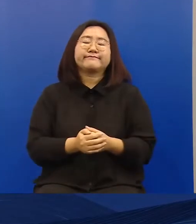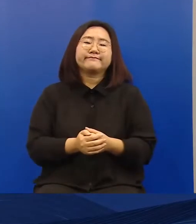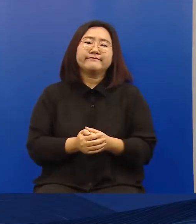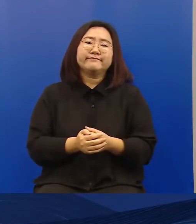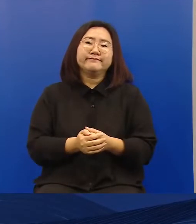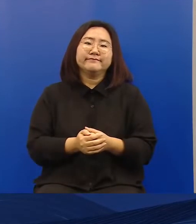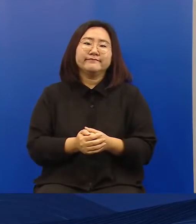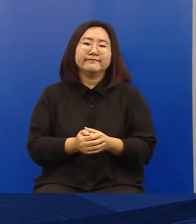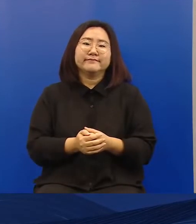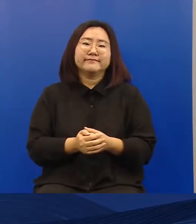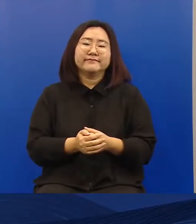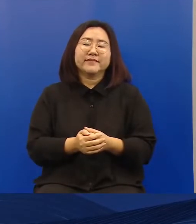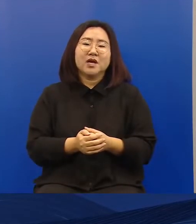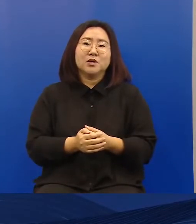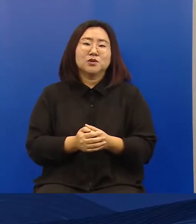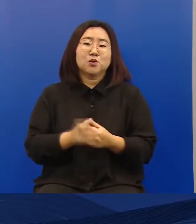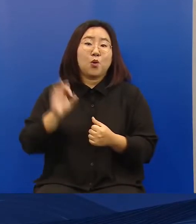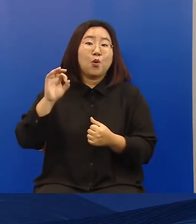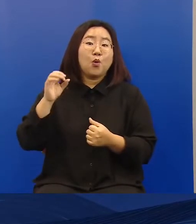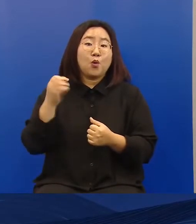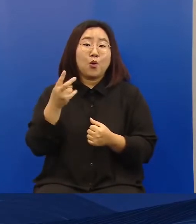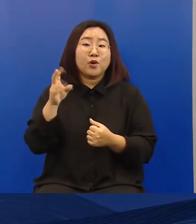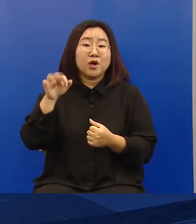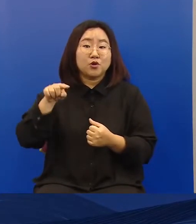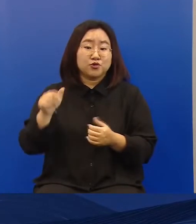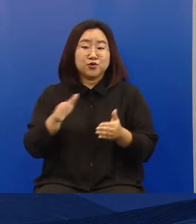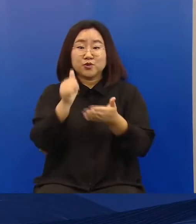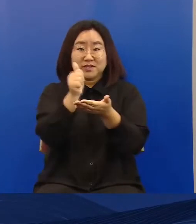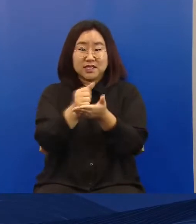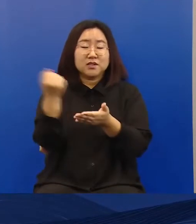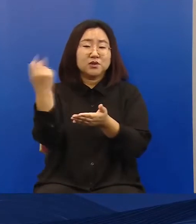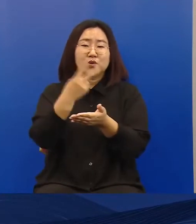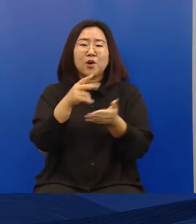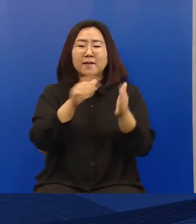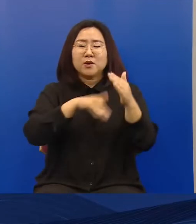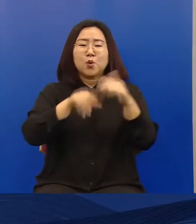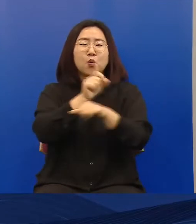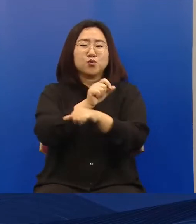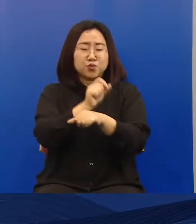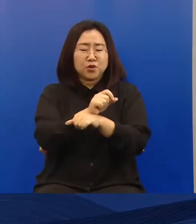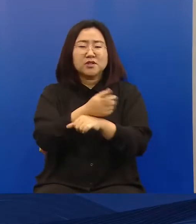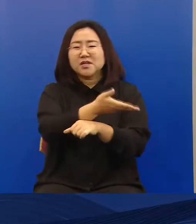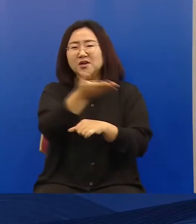to people with hearing loss. There are a lot of